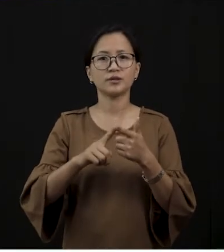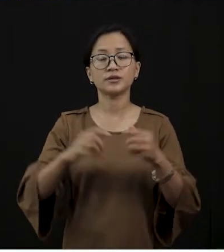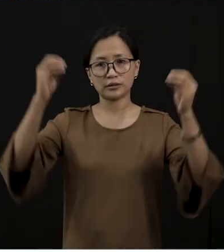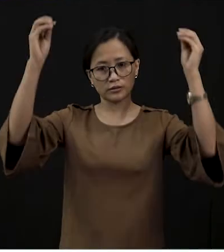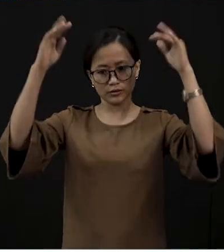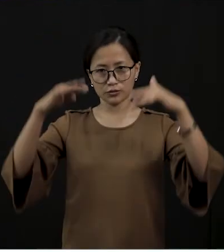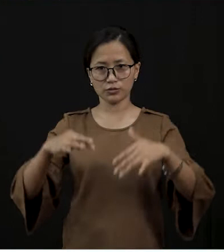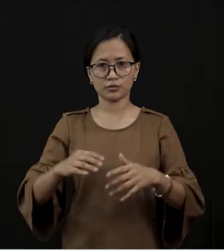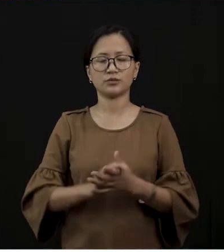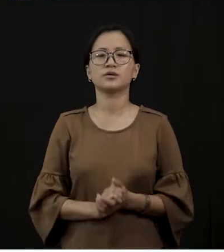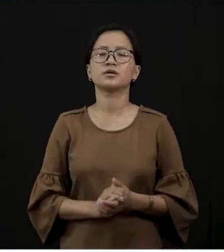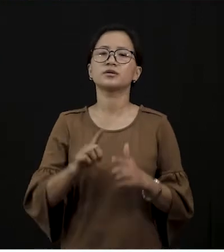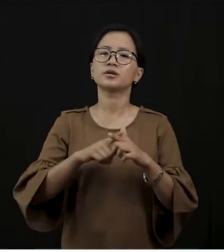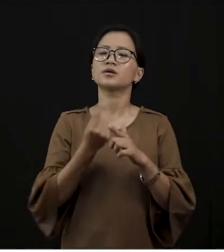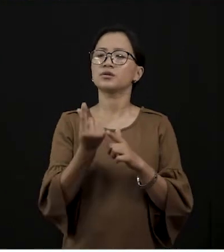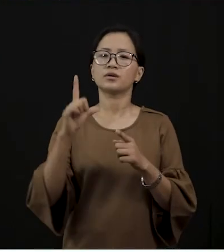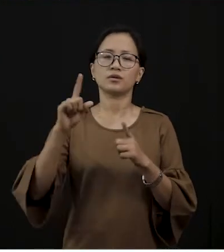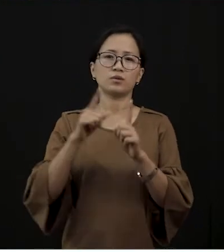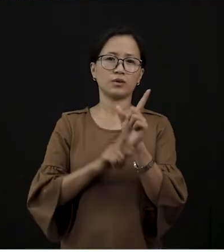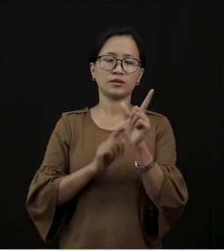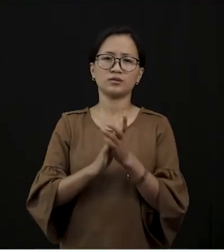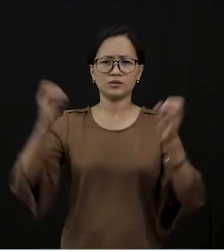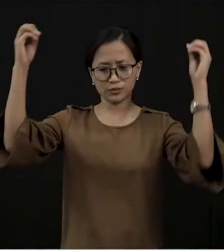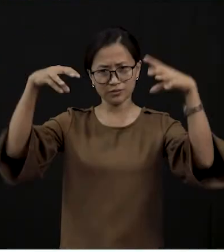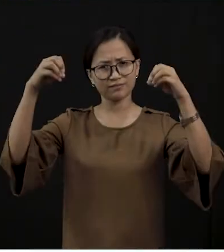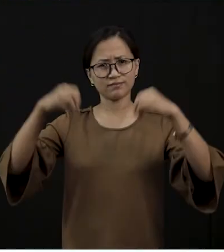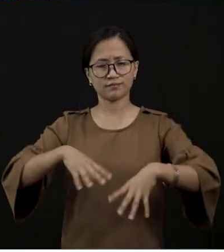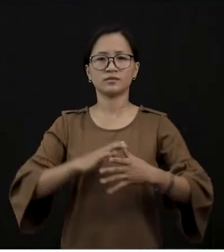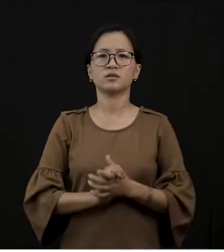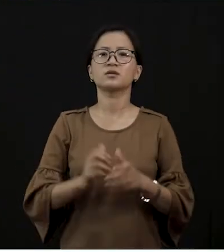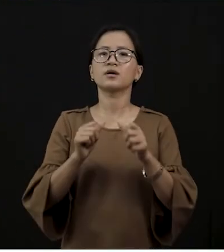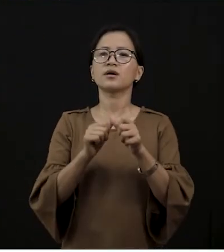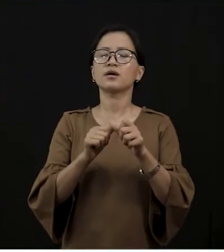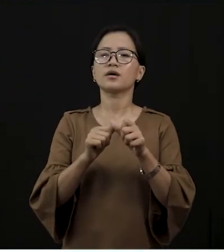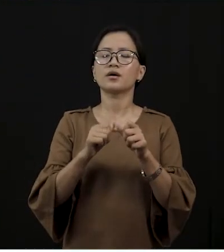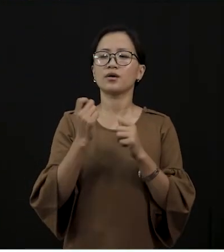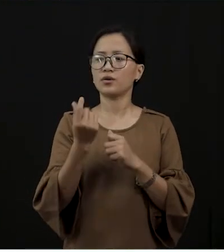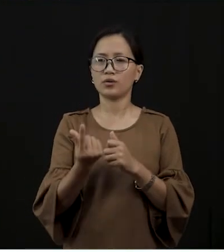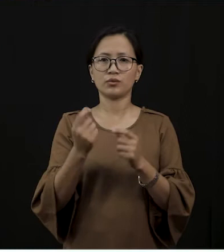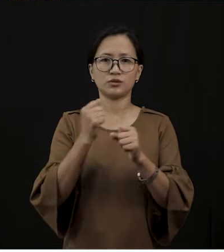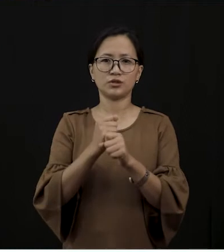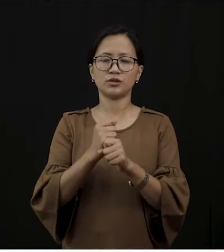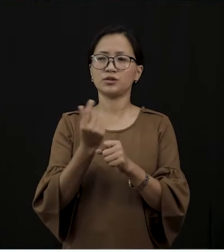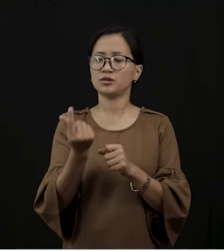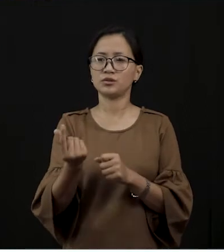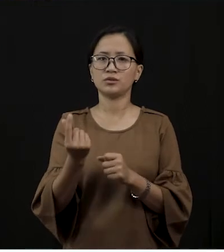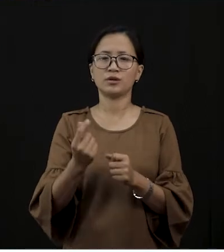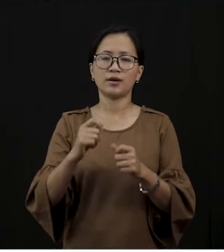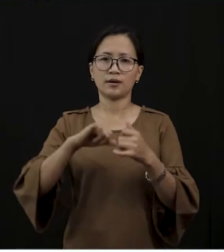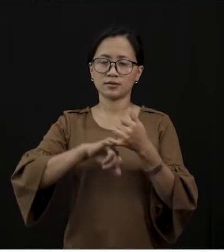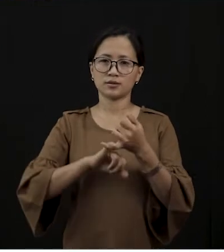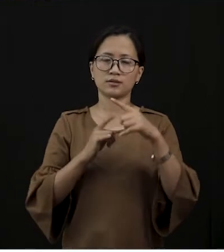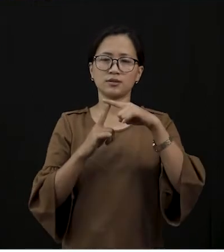E, June. July. J U L Y, July. Then August. A U J